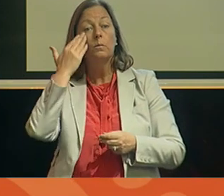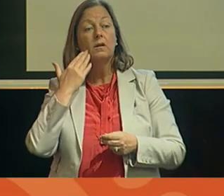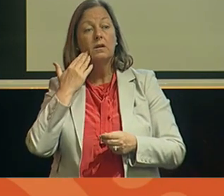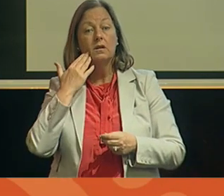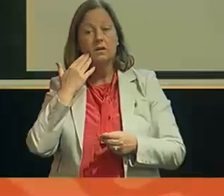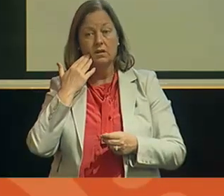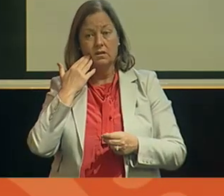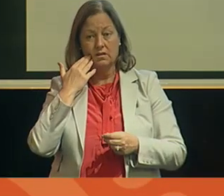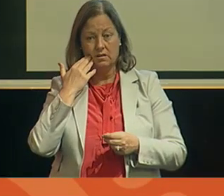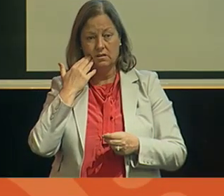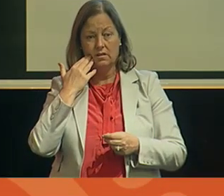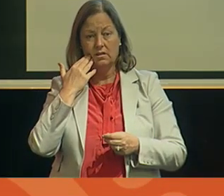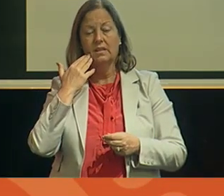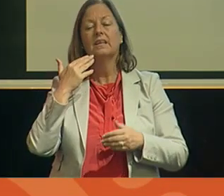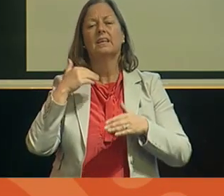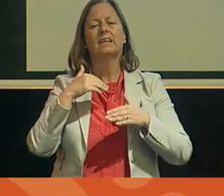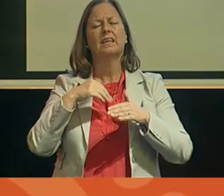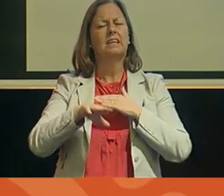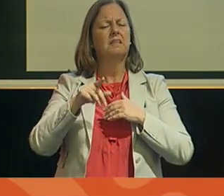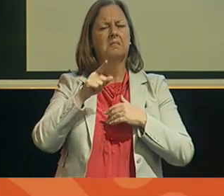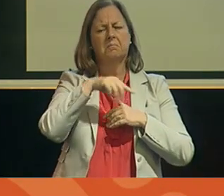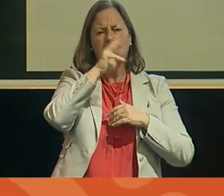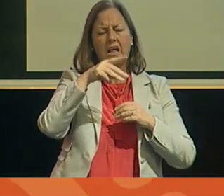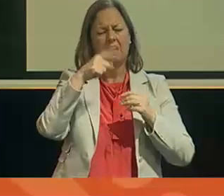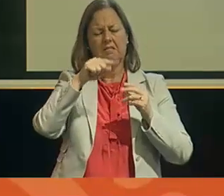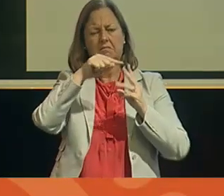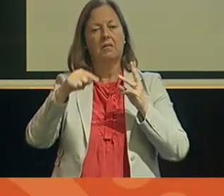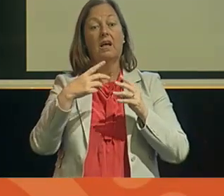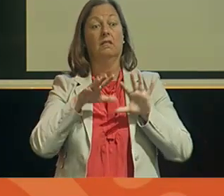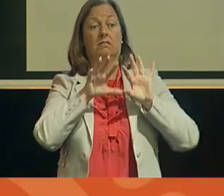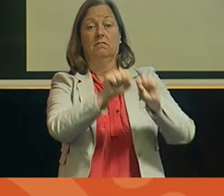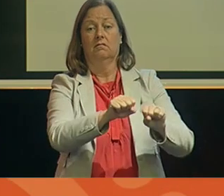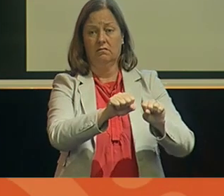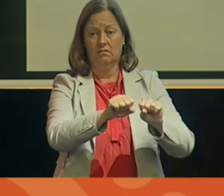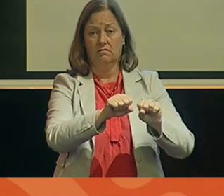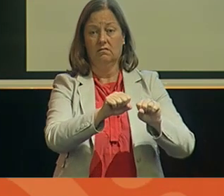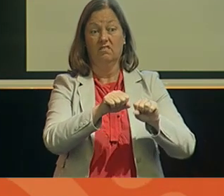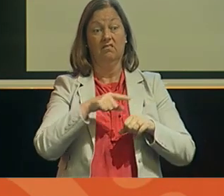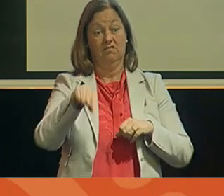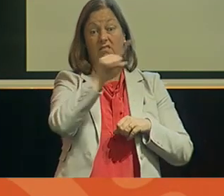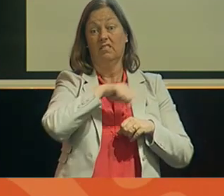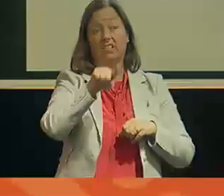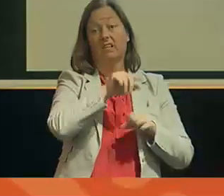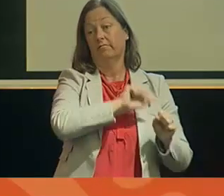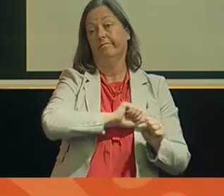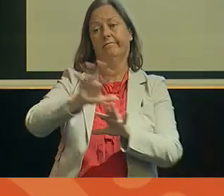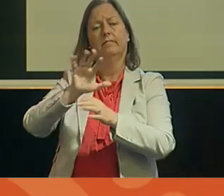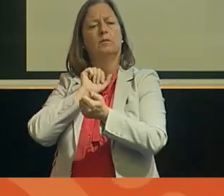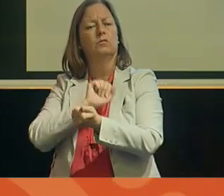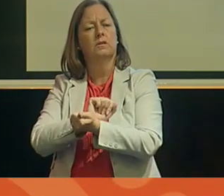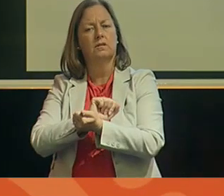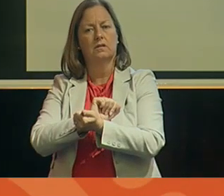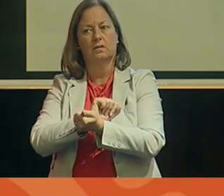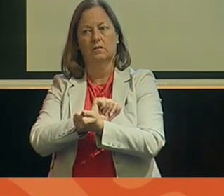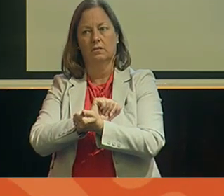in Negeri Sembilan Bahau has been arrested in this law. And they were all being put in prison.